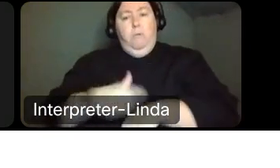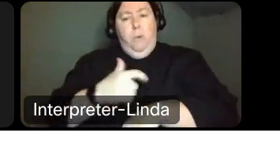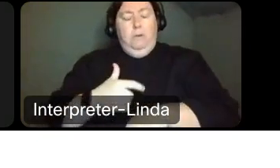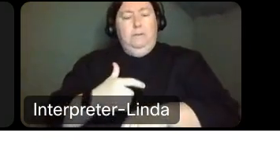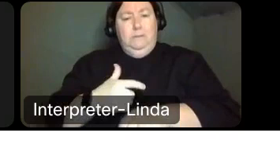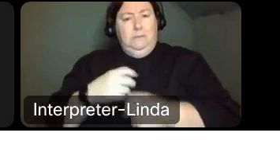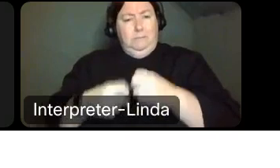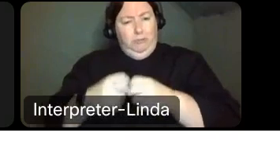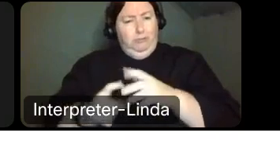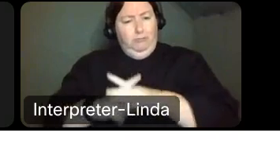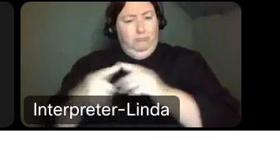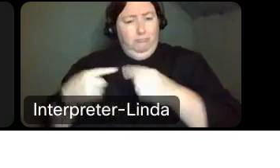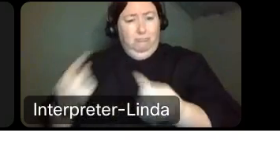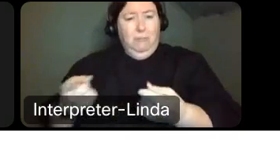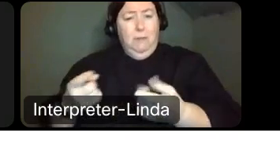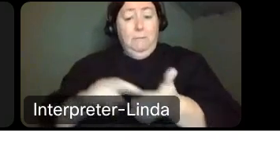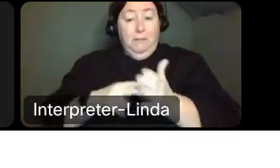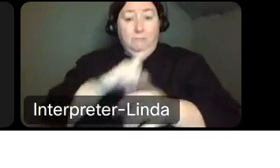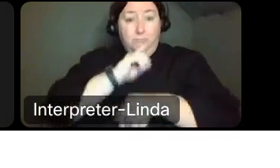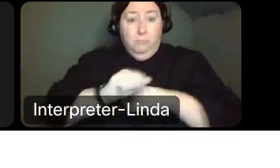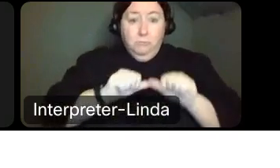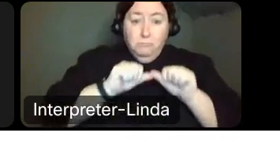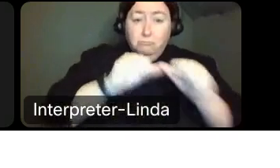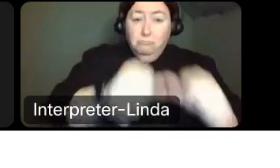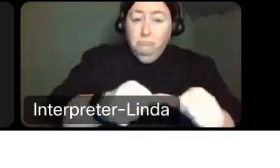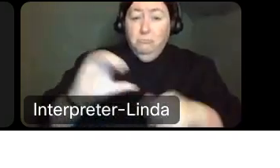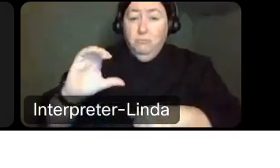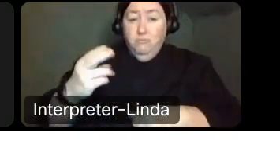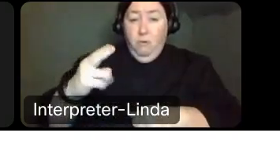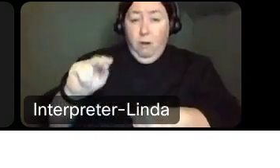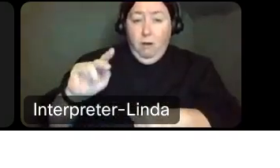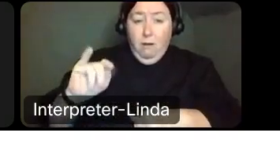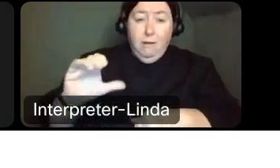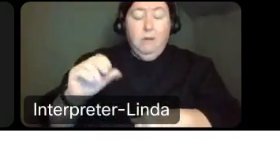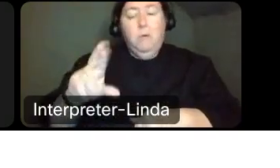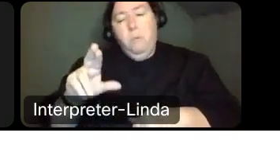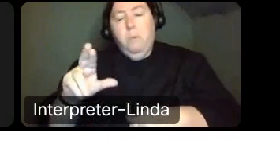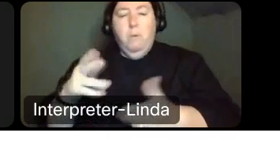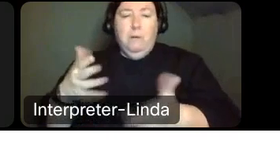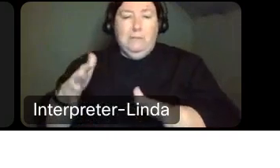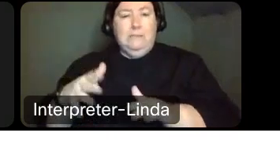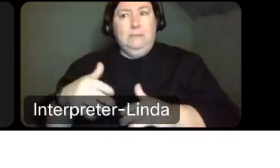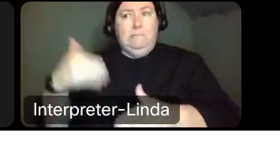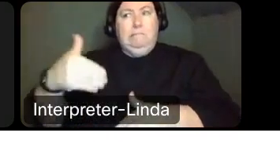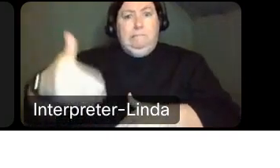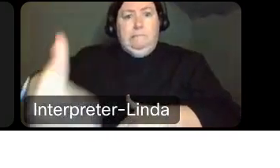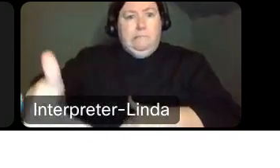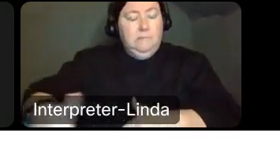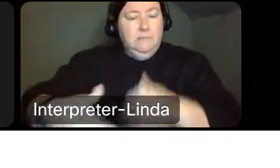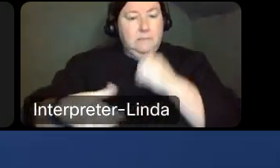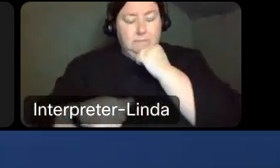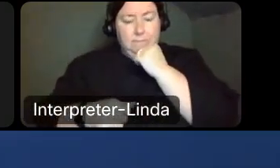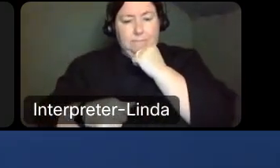gives you an idea of how chronic it is and really how pervasive that problem potentially has been over the course of that school year.